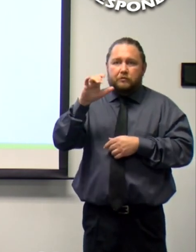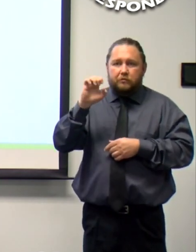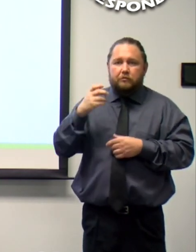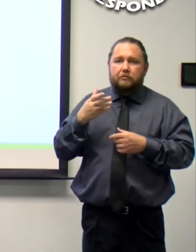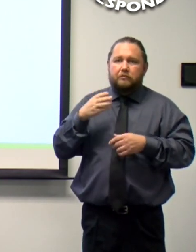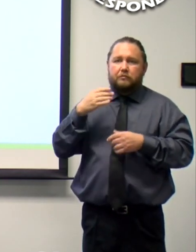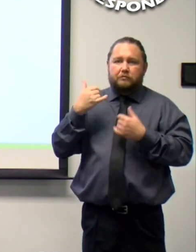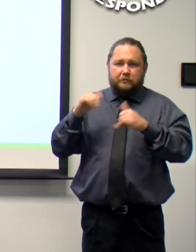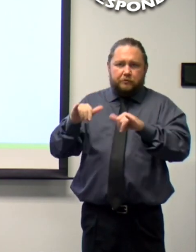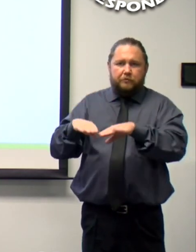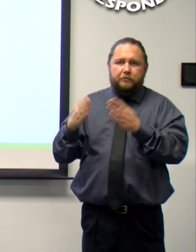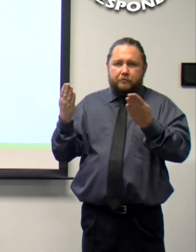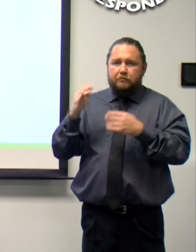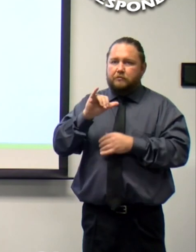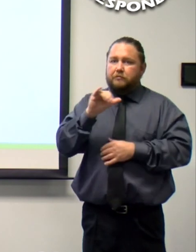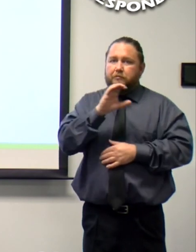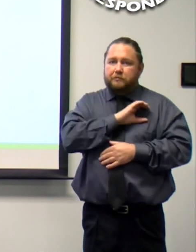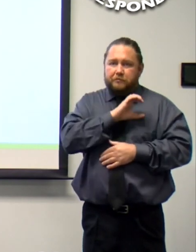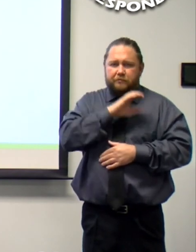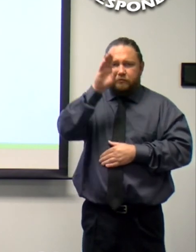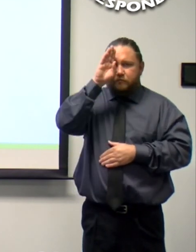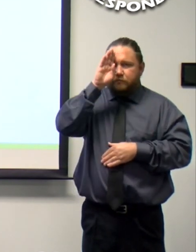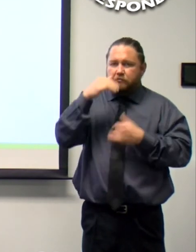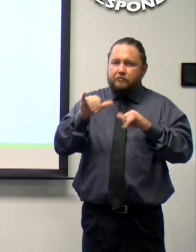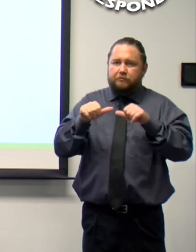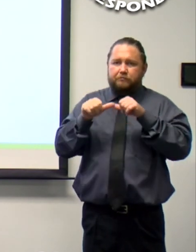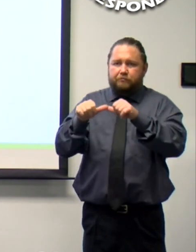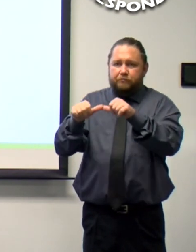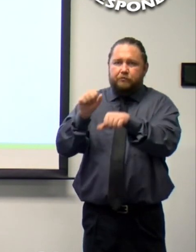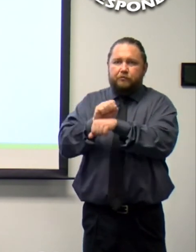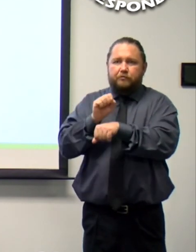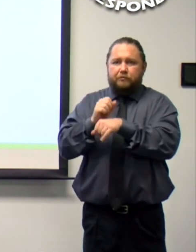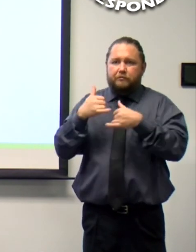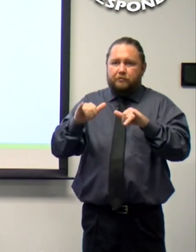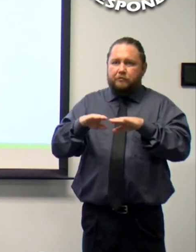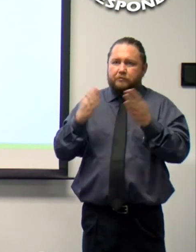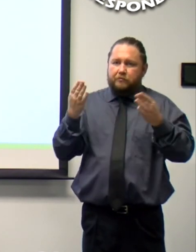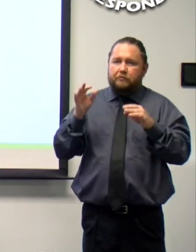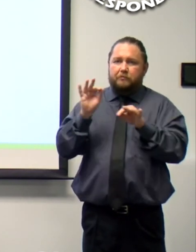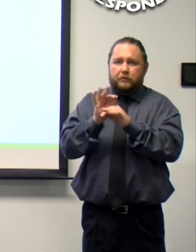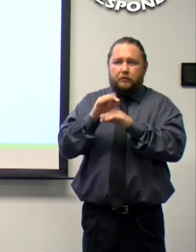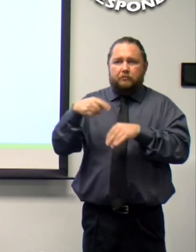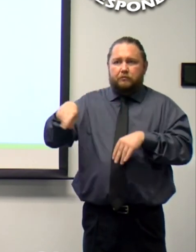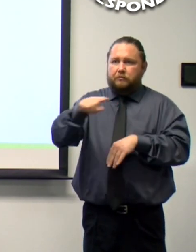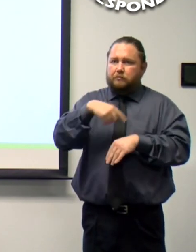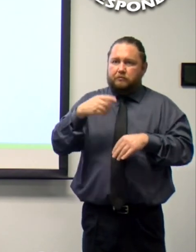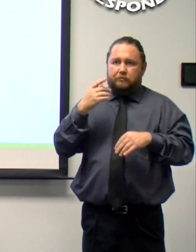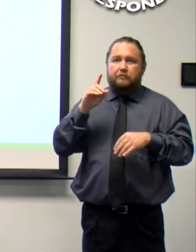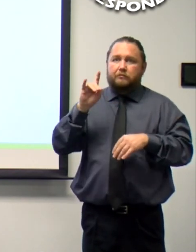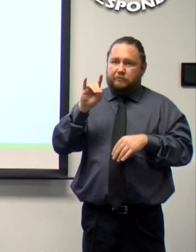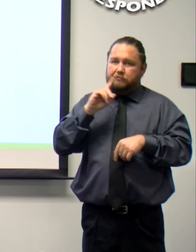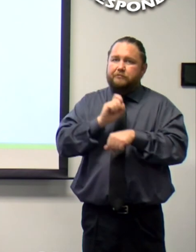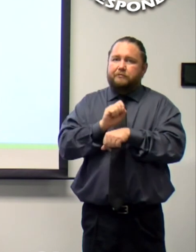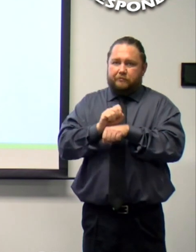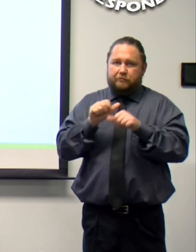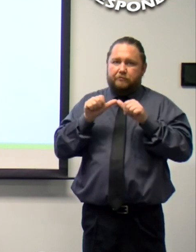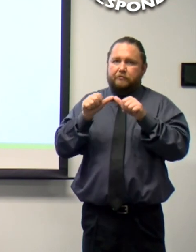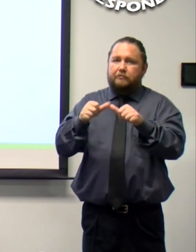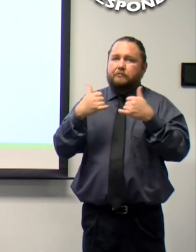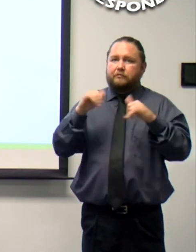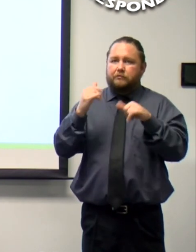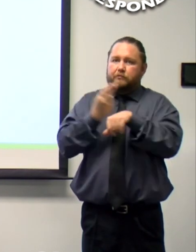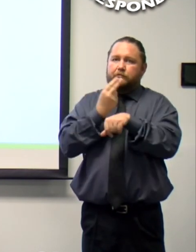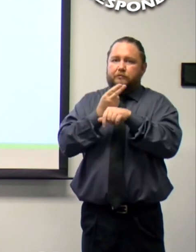other protections, but still definitely serving the people of Nashua. So as we